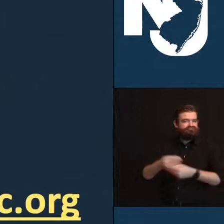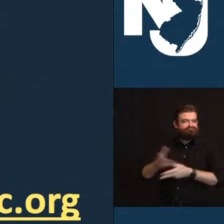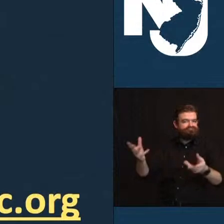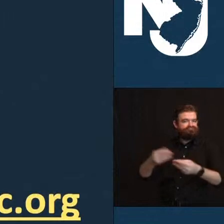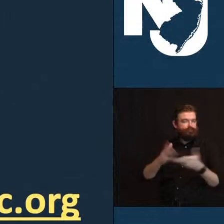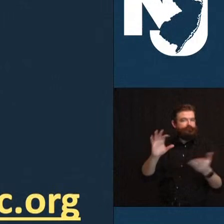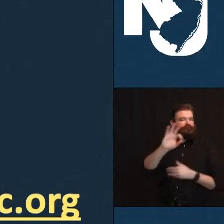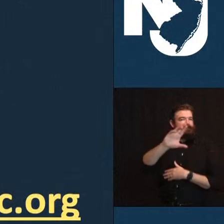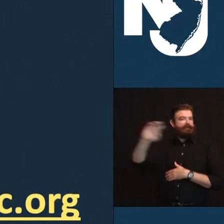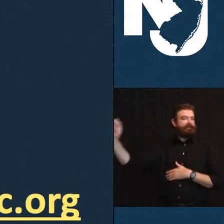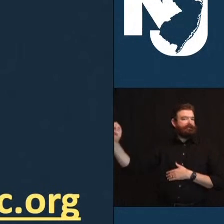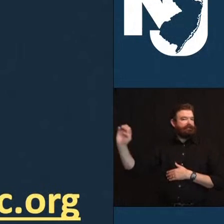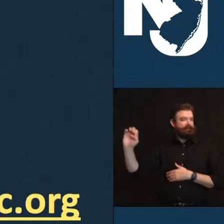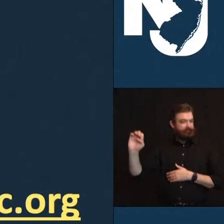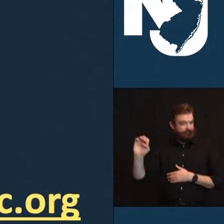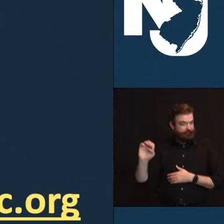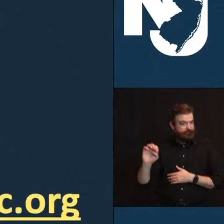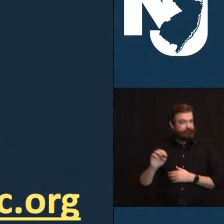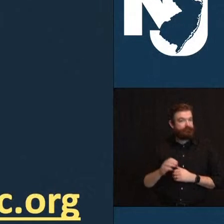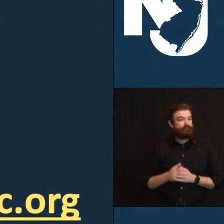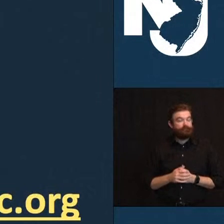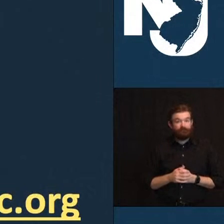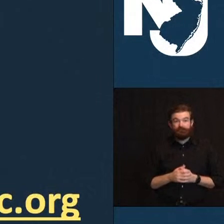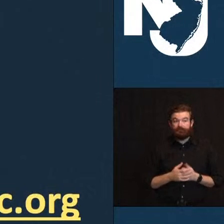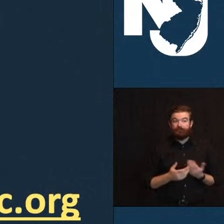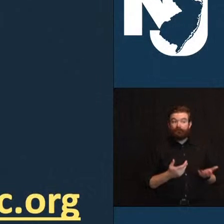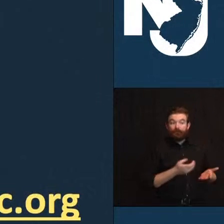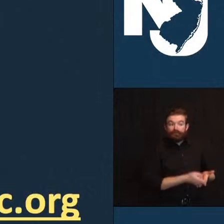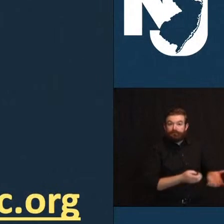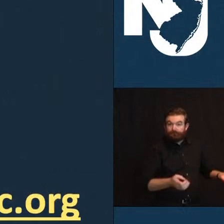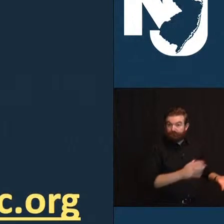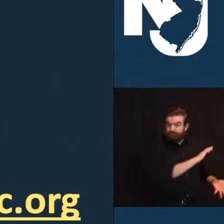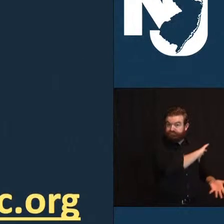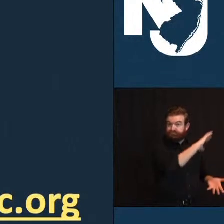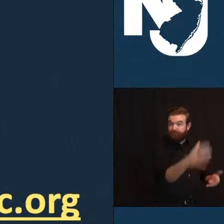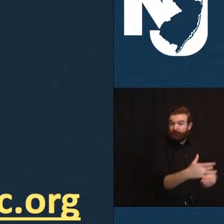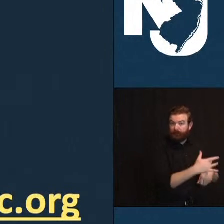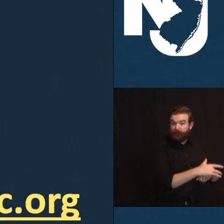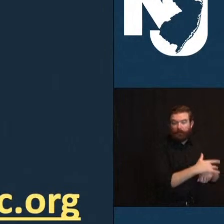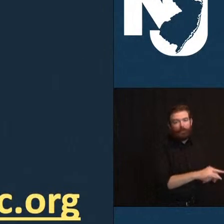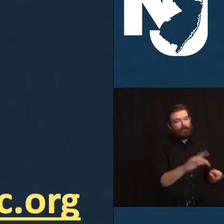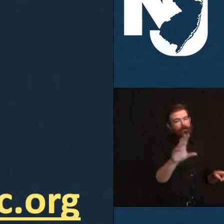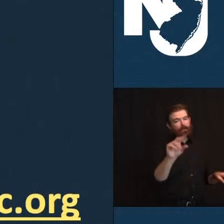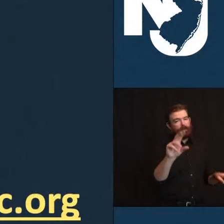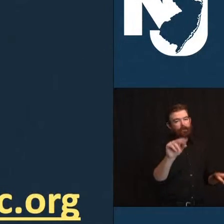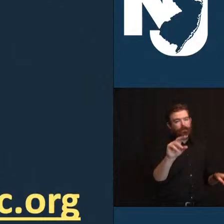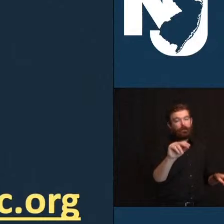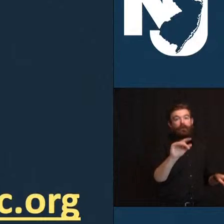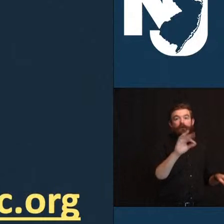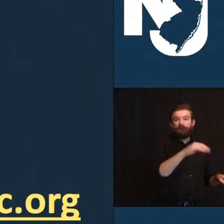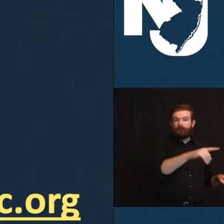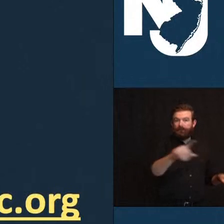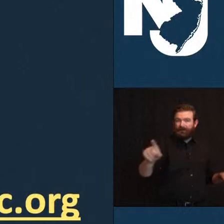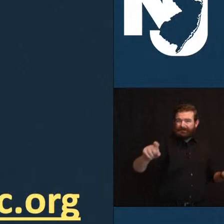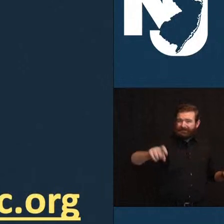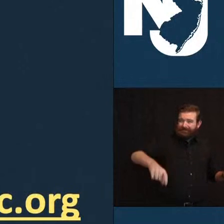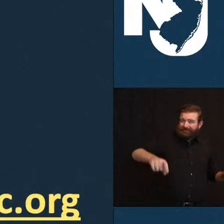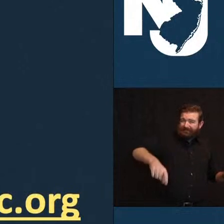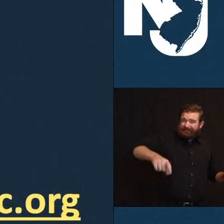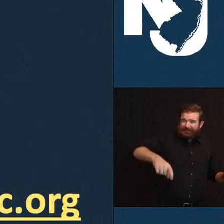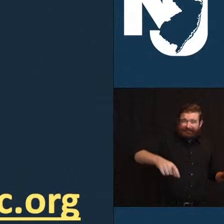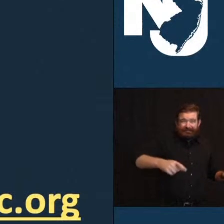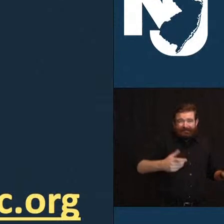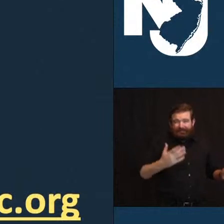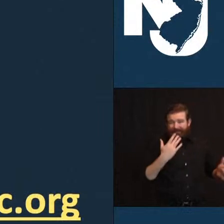limited supply or quantity of these supplies, so I urge any resident with a need to apply through that website,